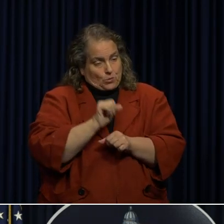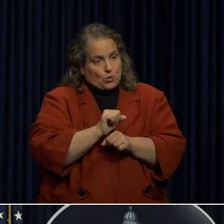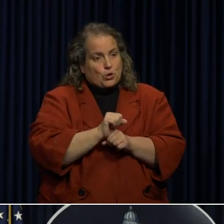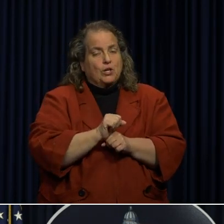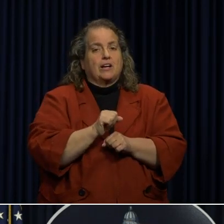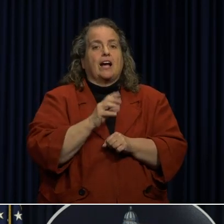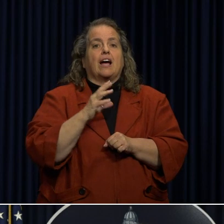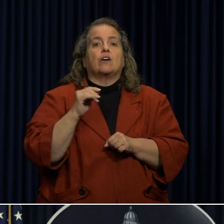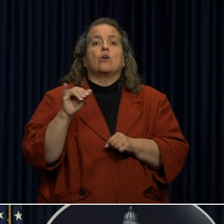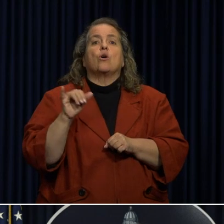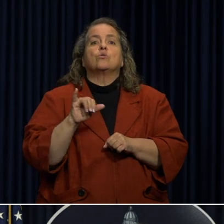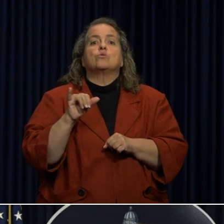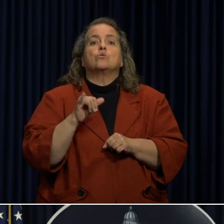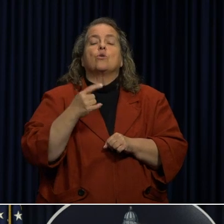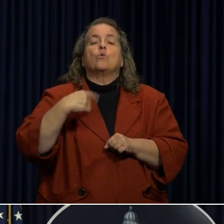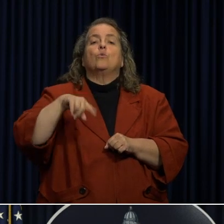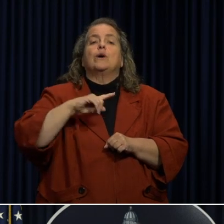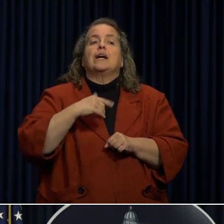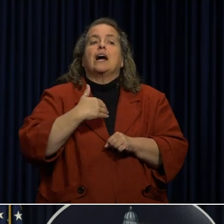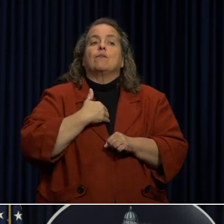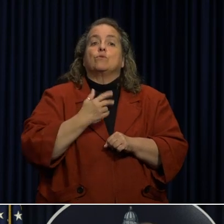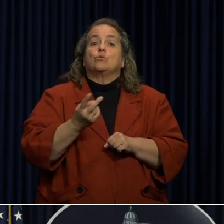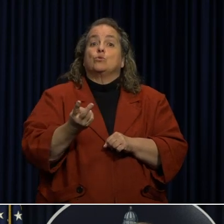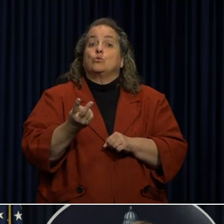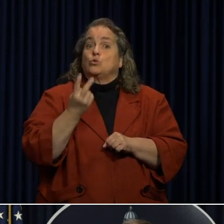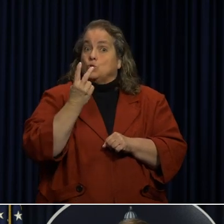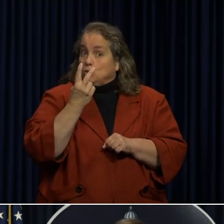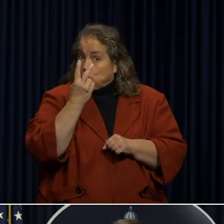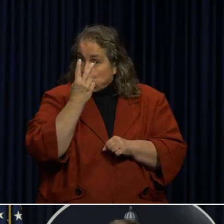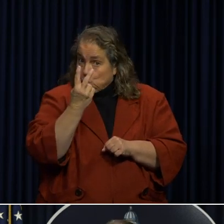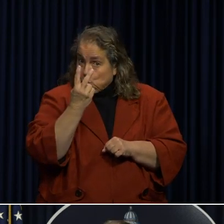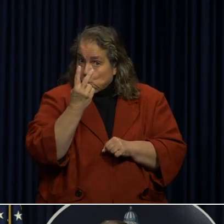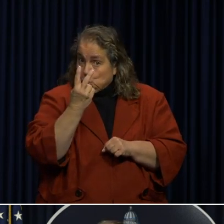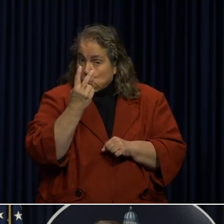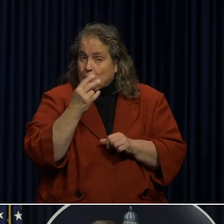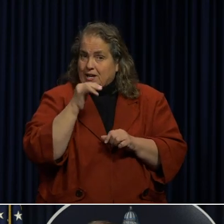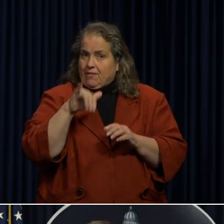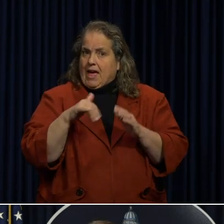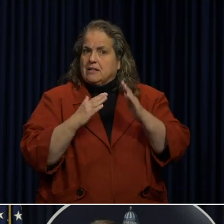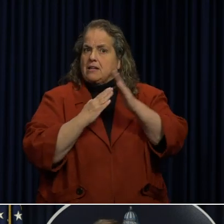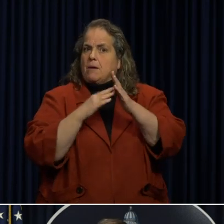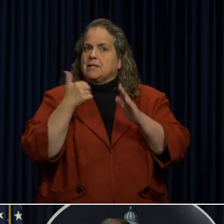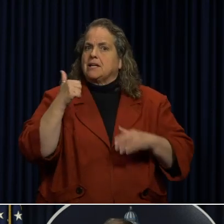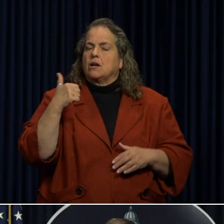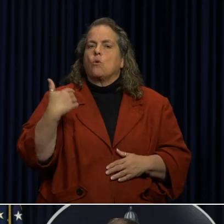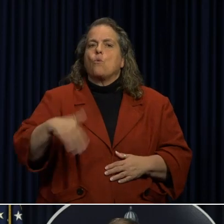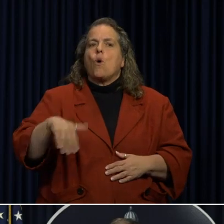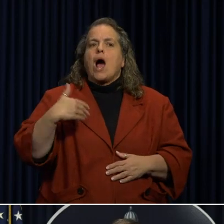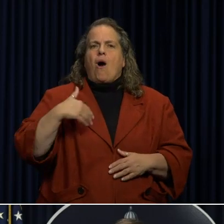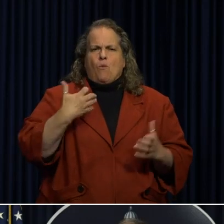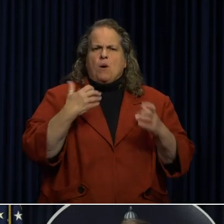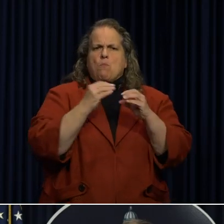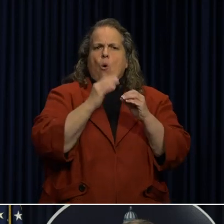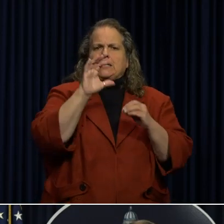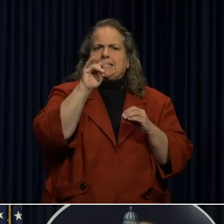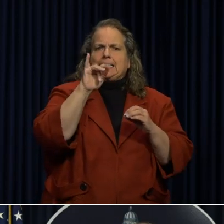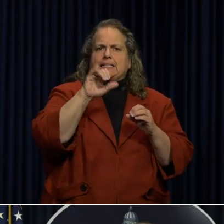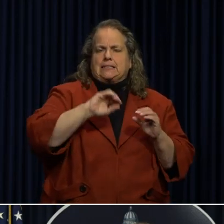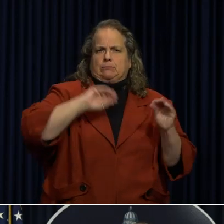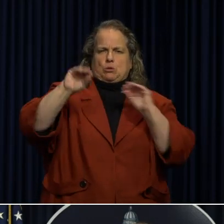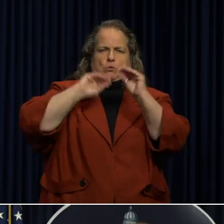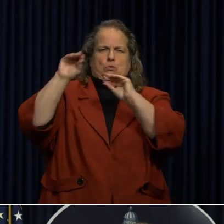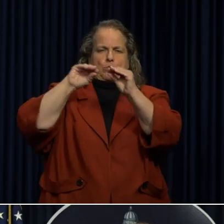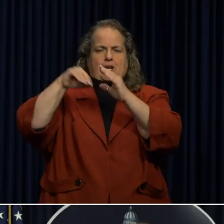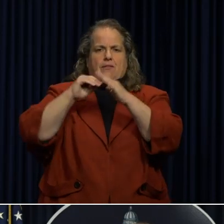also we have two in that top 10. Let's put more up there. I will tell you that there are